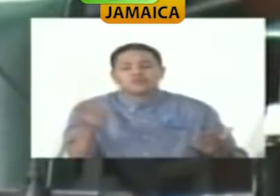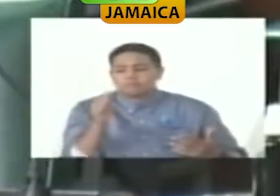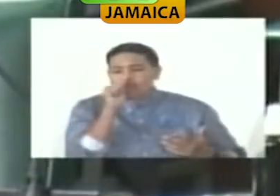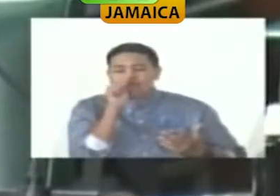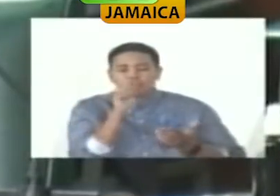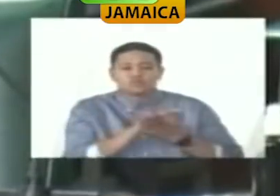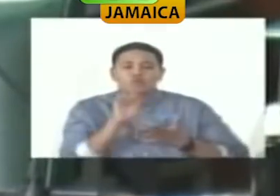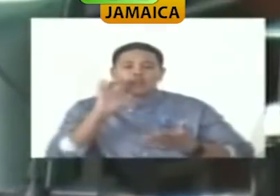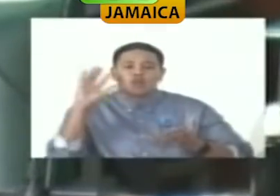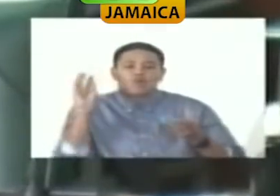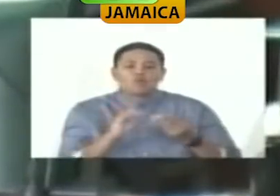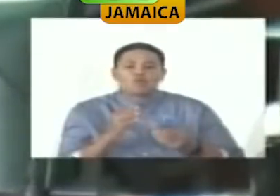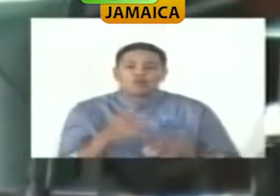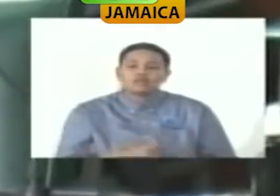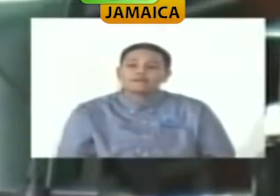period.